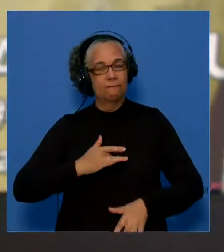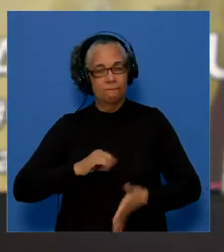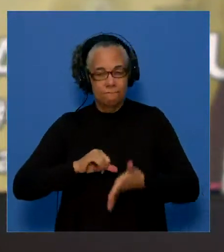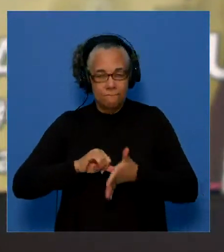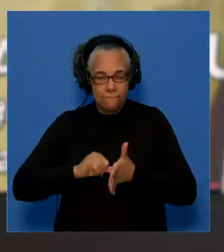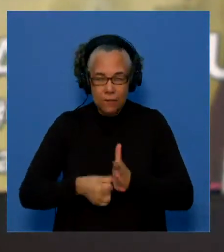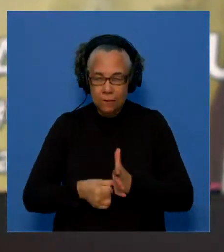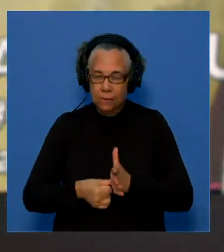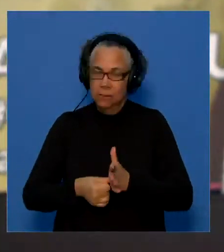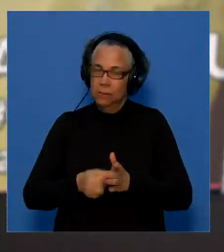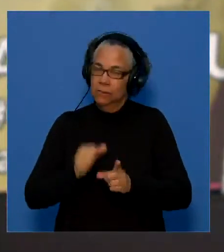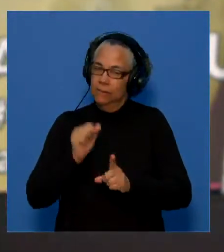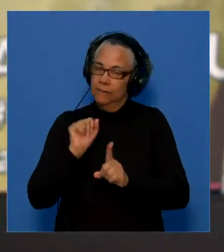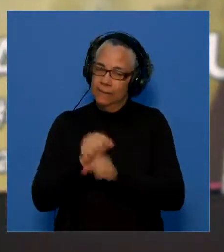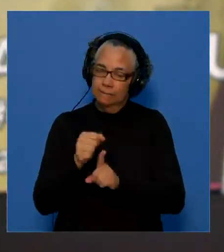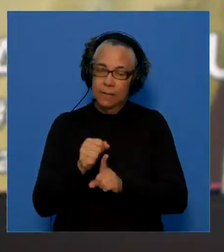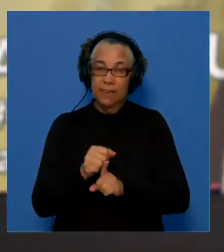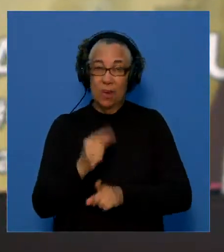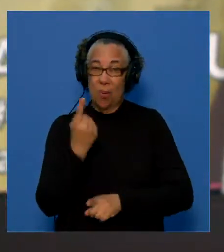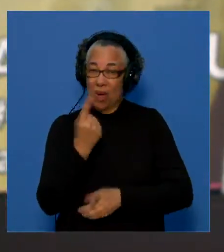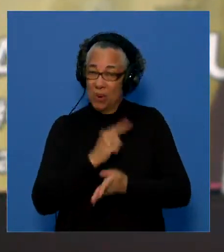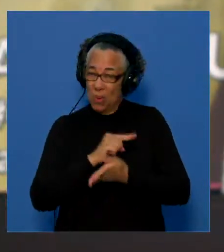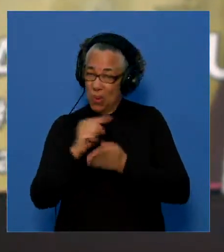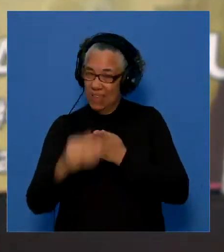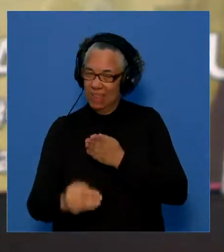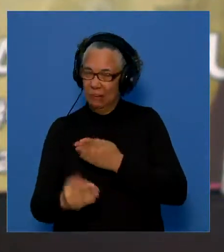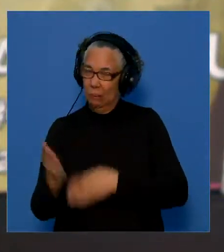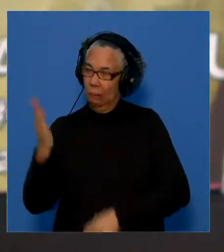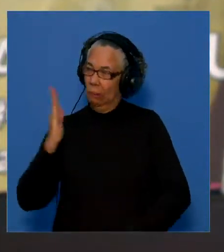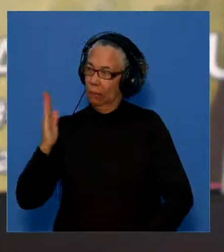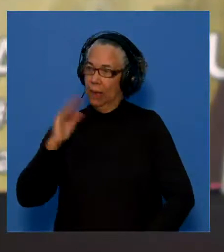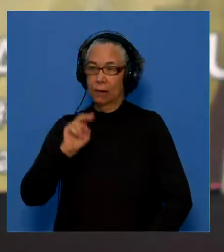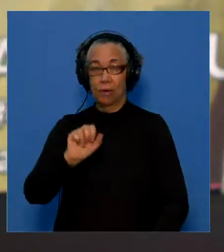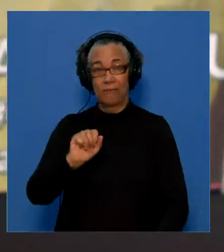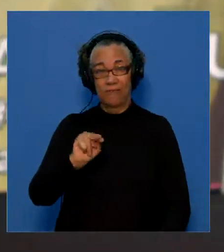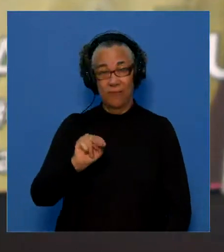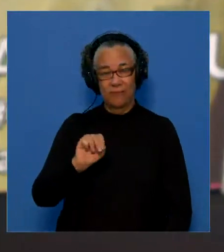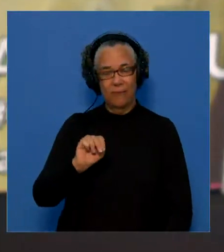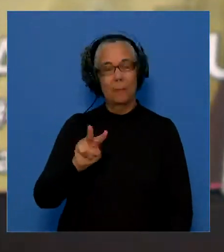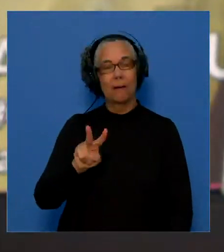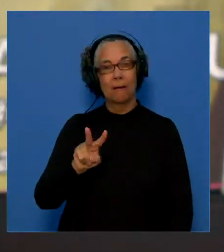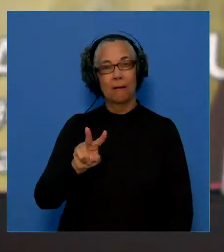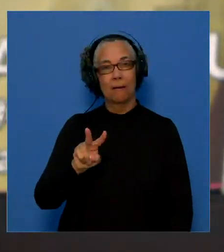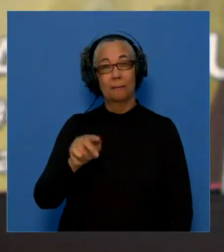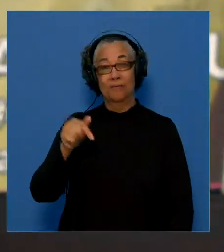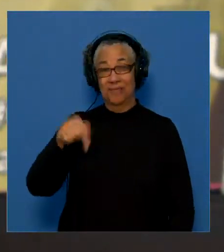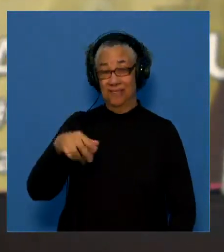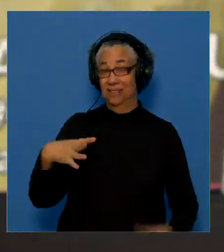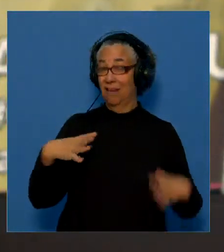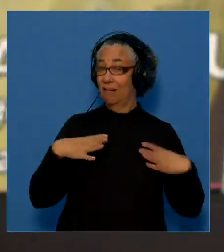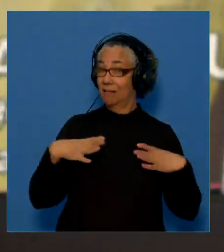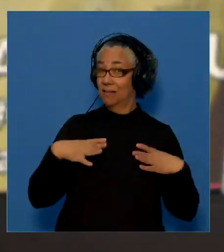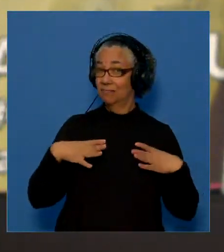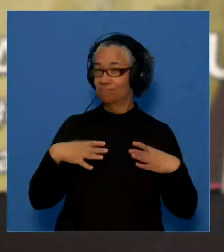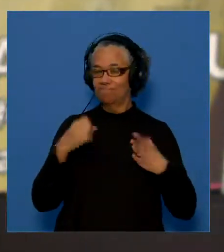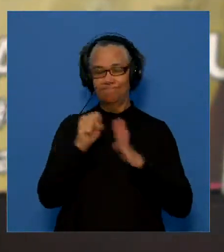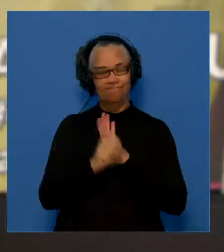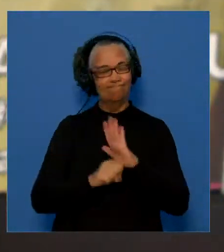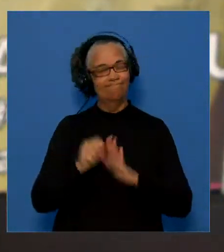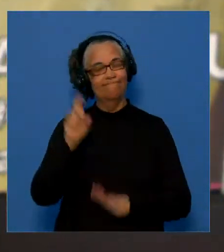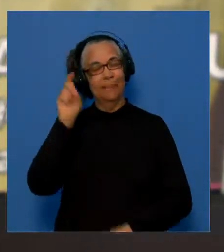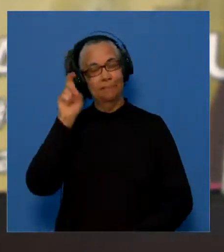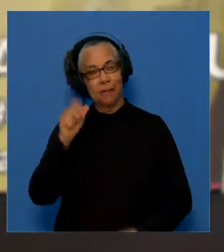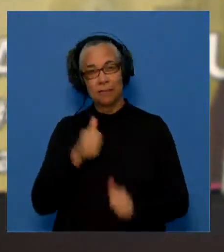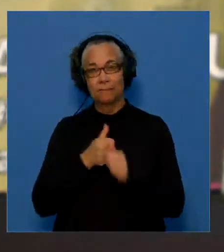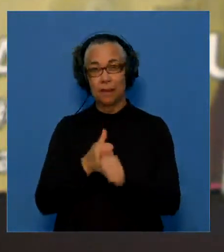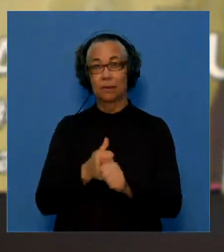occurred on that one weekend in November. This holiday season, we must, as a community, follow the public health